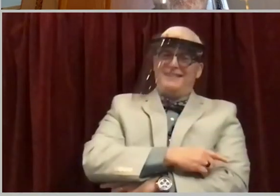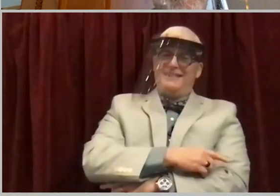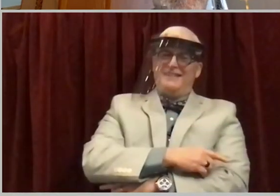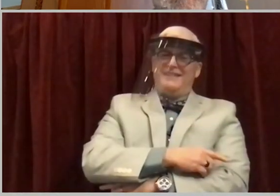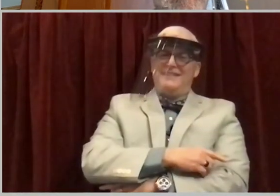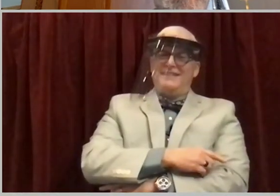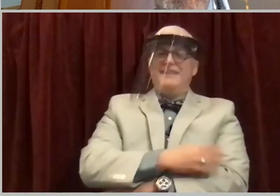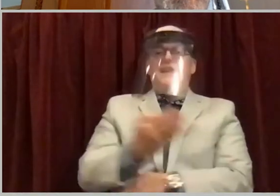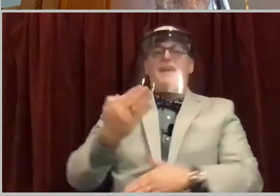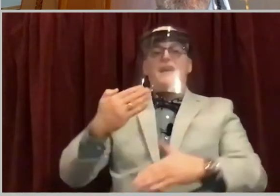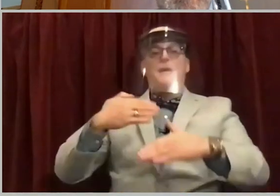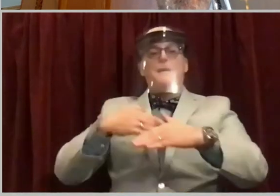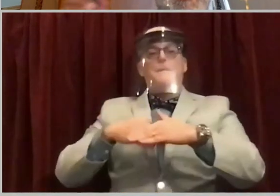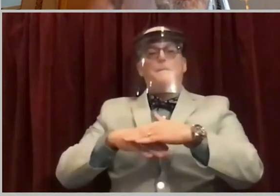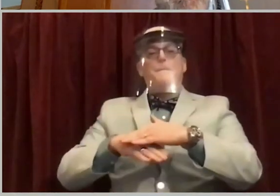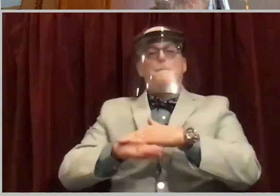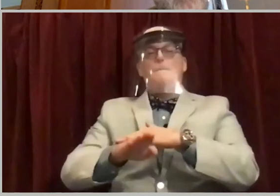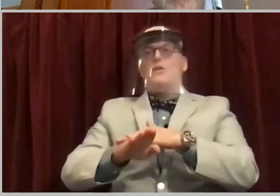Noel,